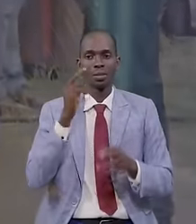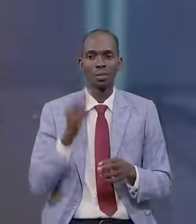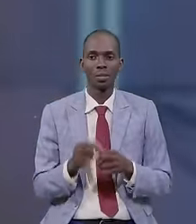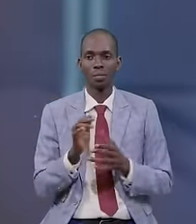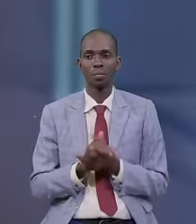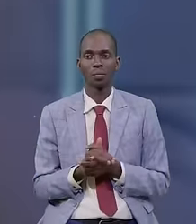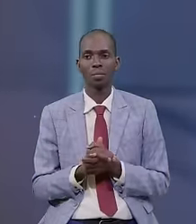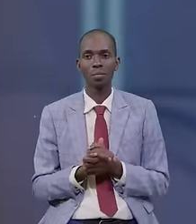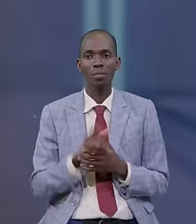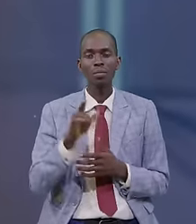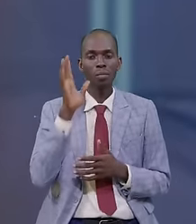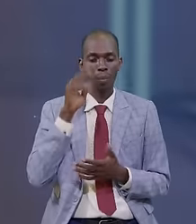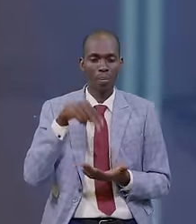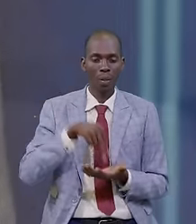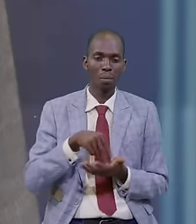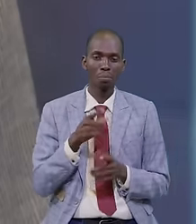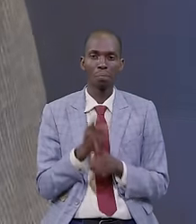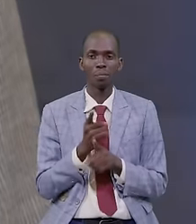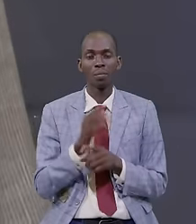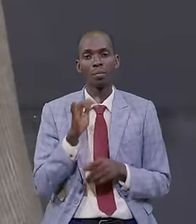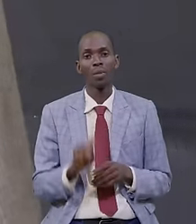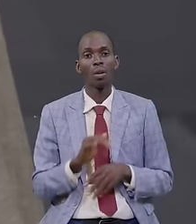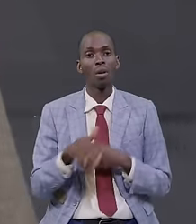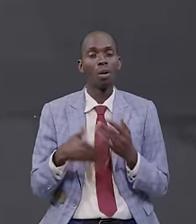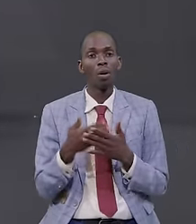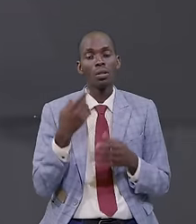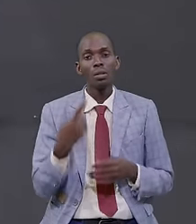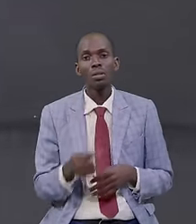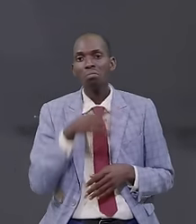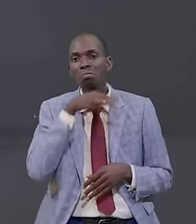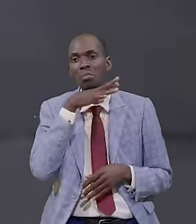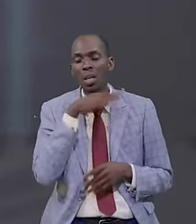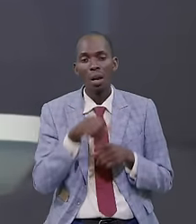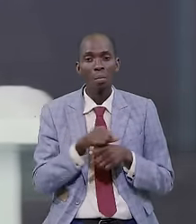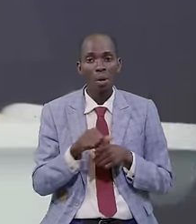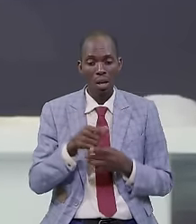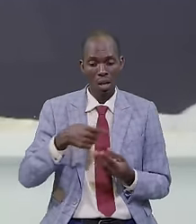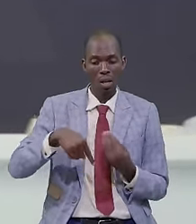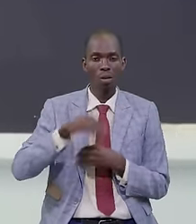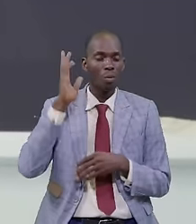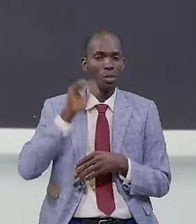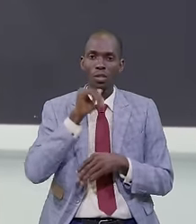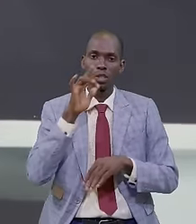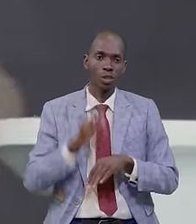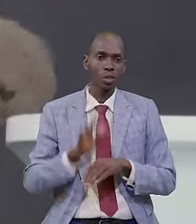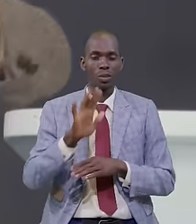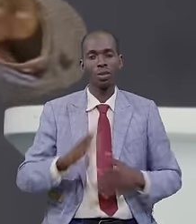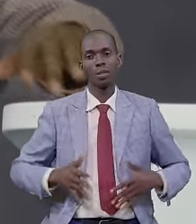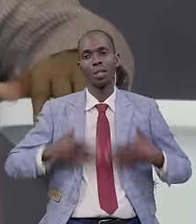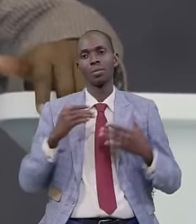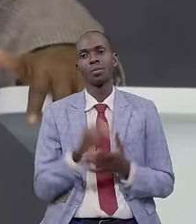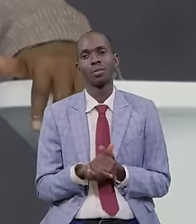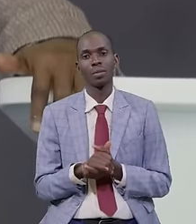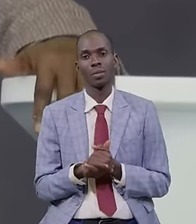You'll stand right. All the corruption around will not touch your life. You